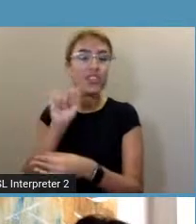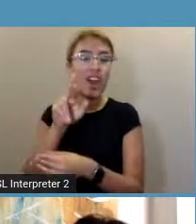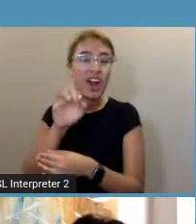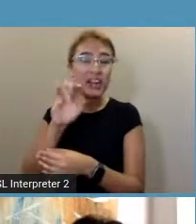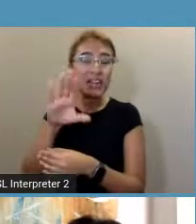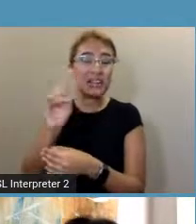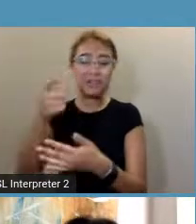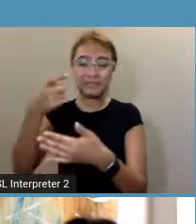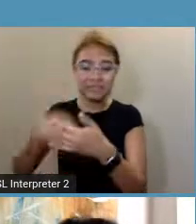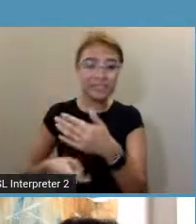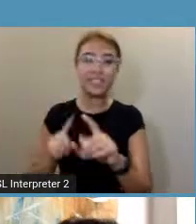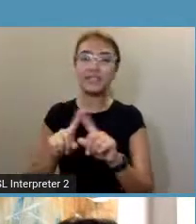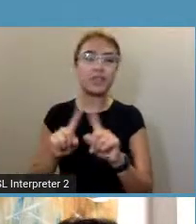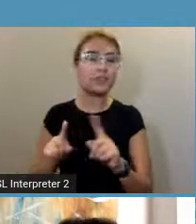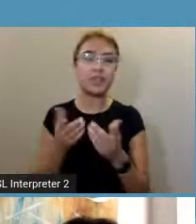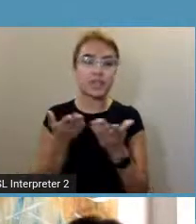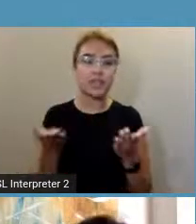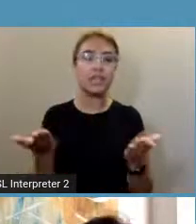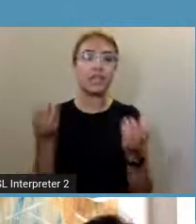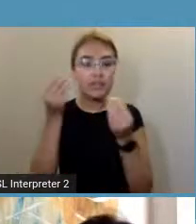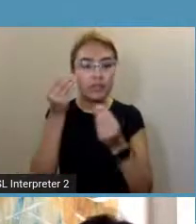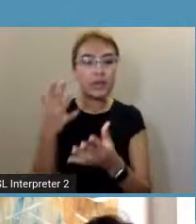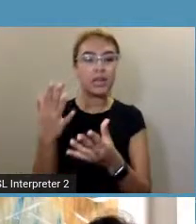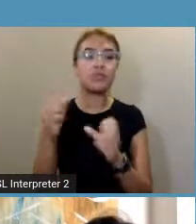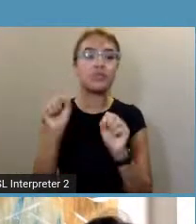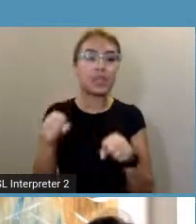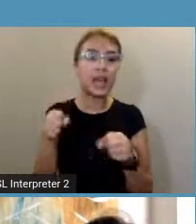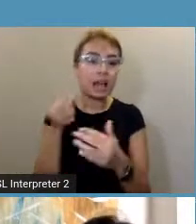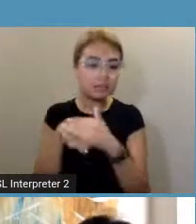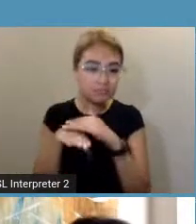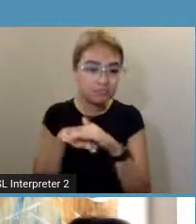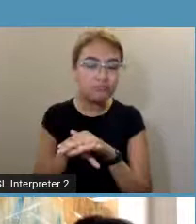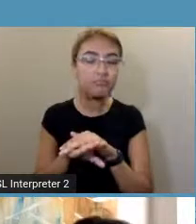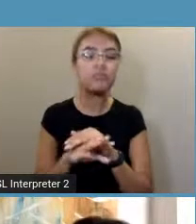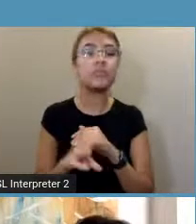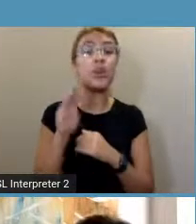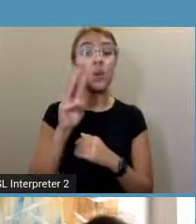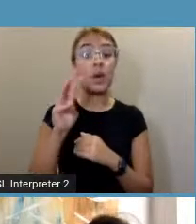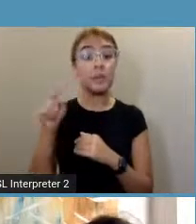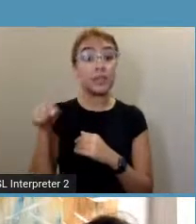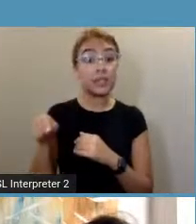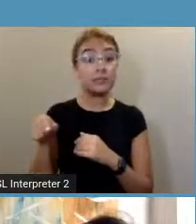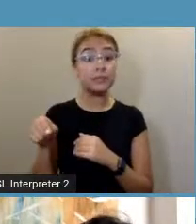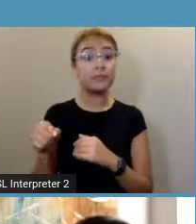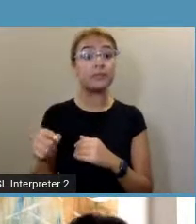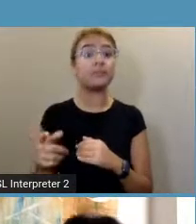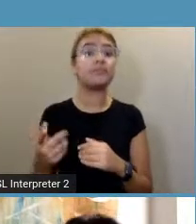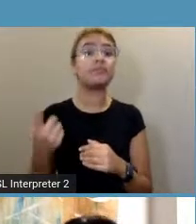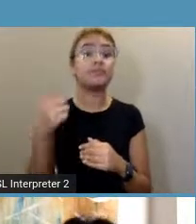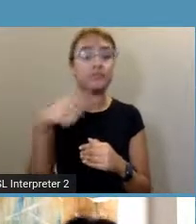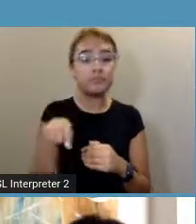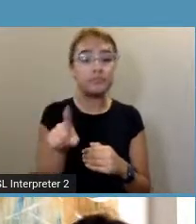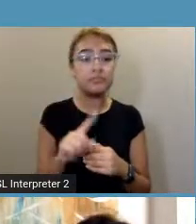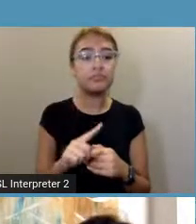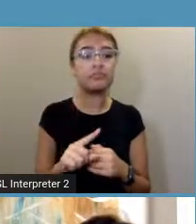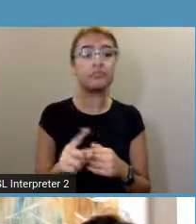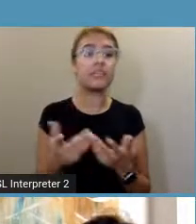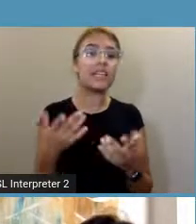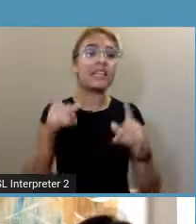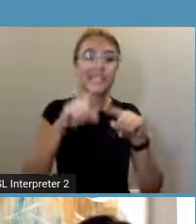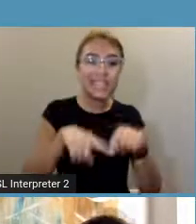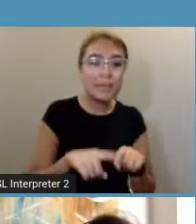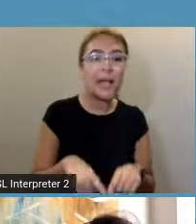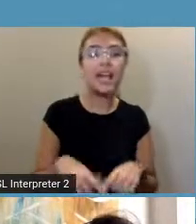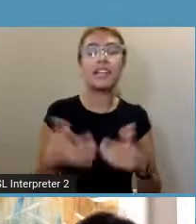of them. So that's one of the advantages of web pages. Actually, web pages can contain any of the others within themselves. It just depends on the level